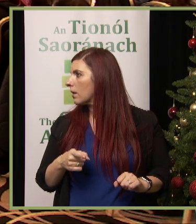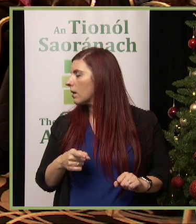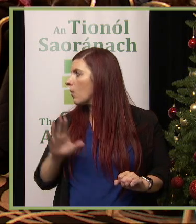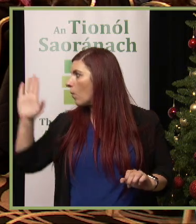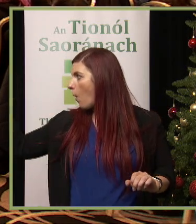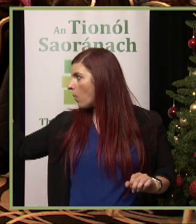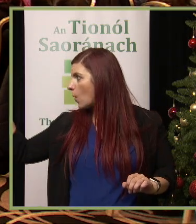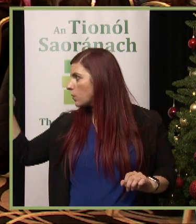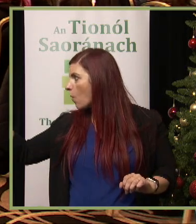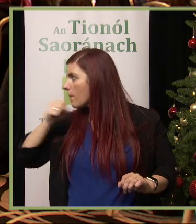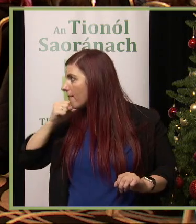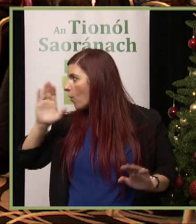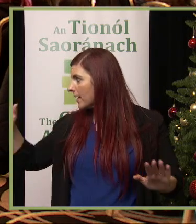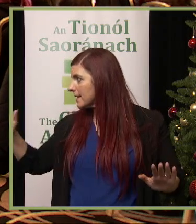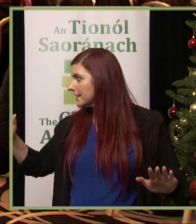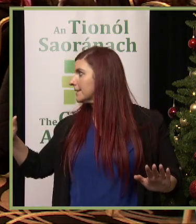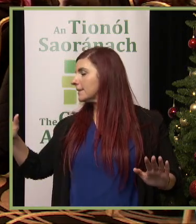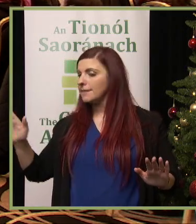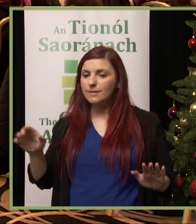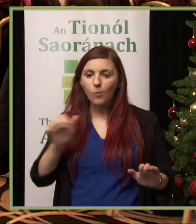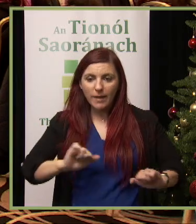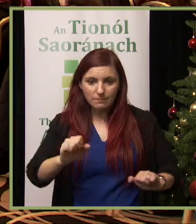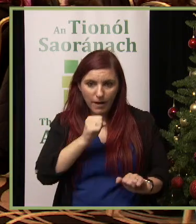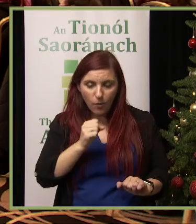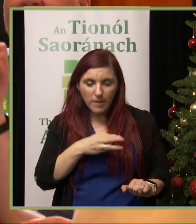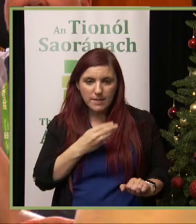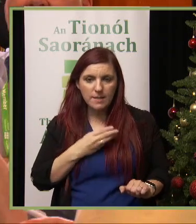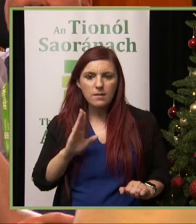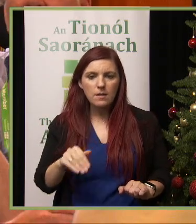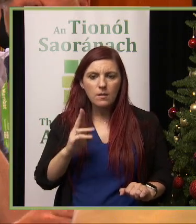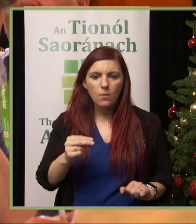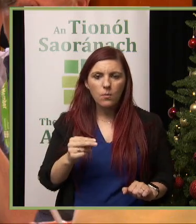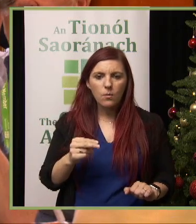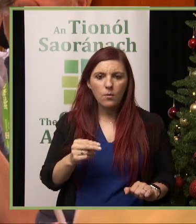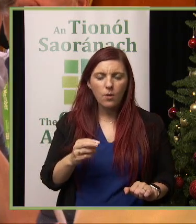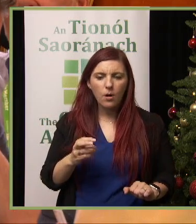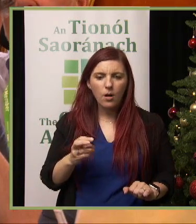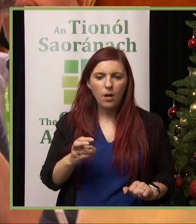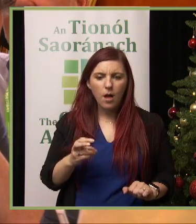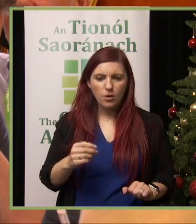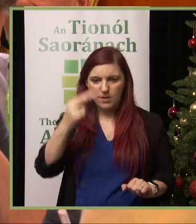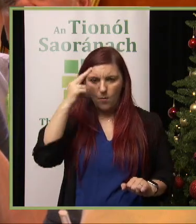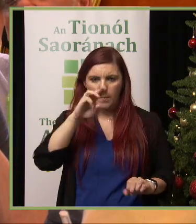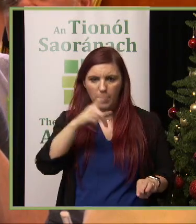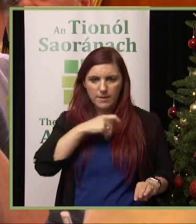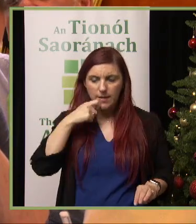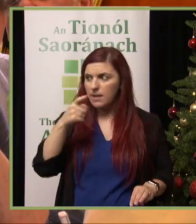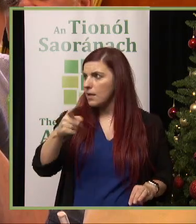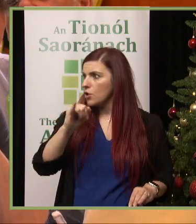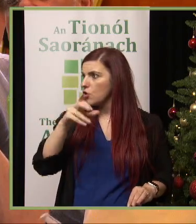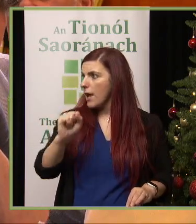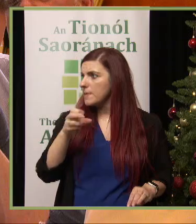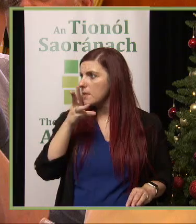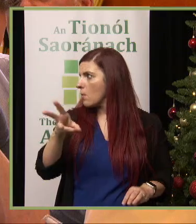Wait, NASA, hold on. We have to get a microphone to you. You know, take on board whatever they're saying, but maybe James could spend the